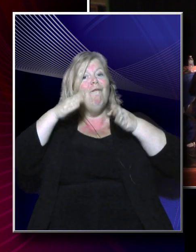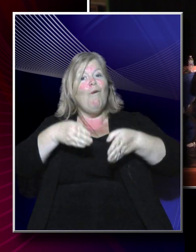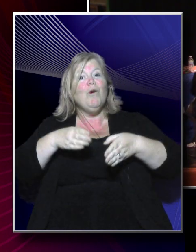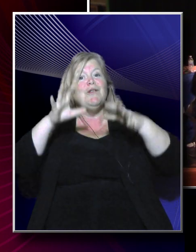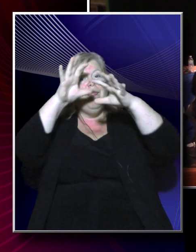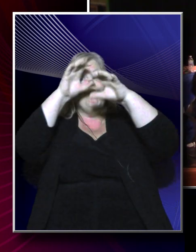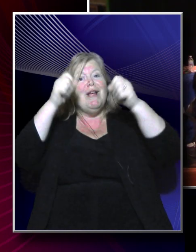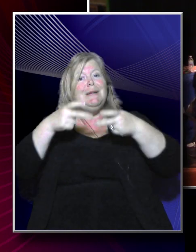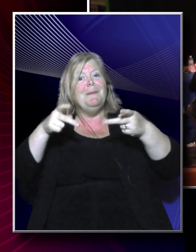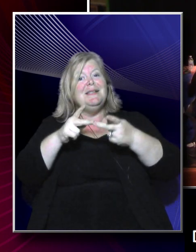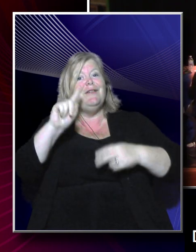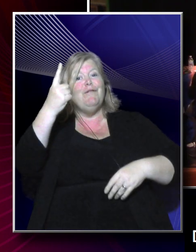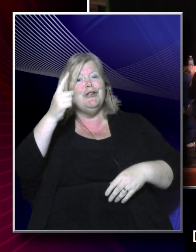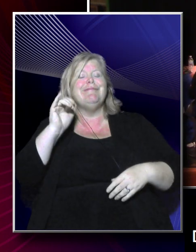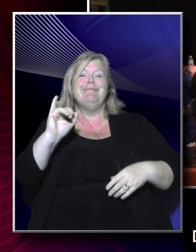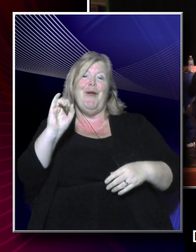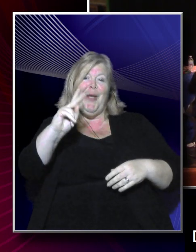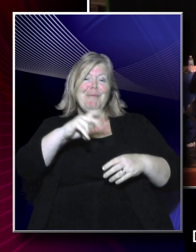So,